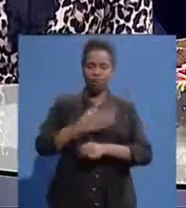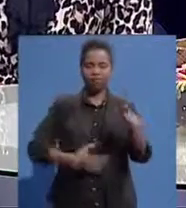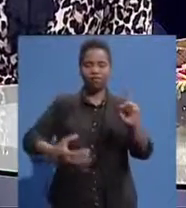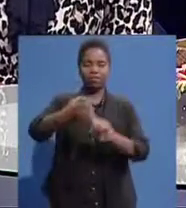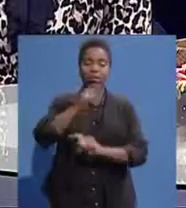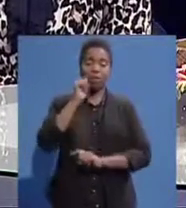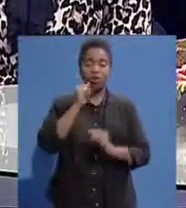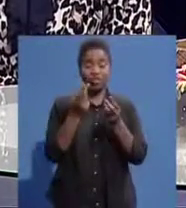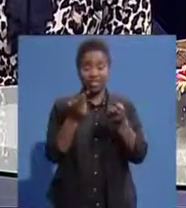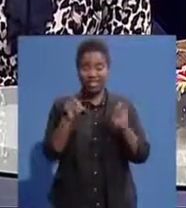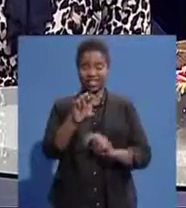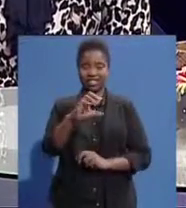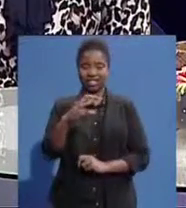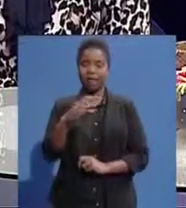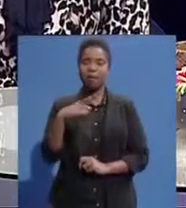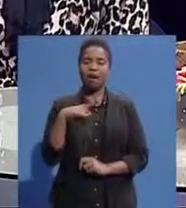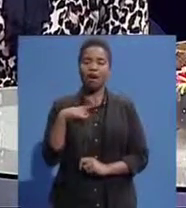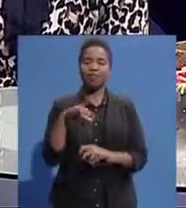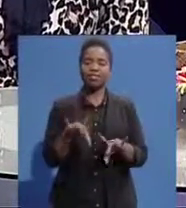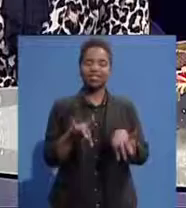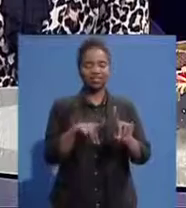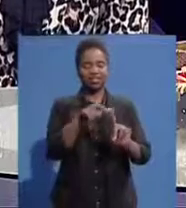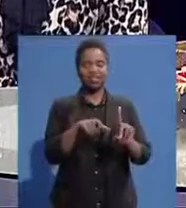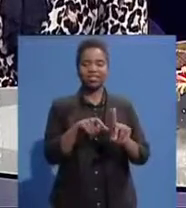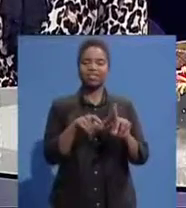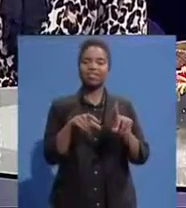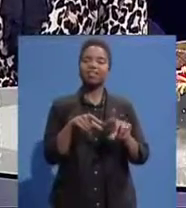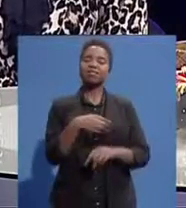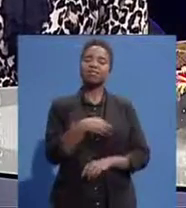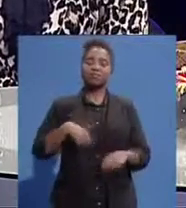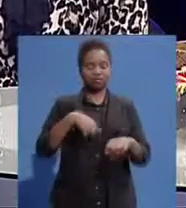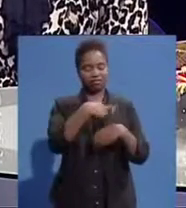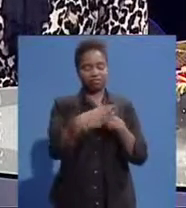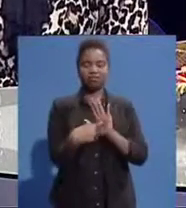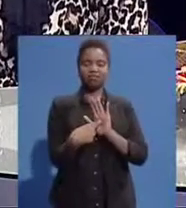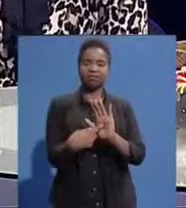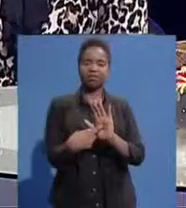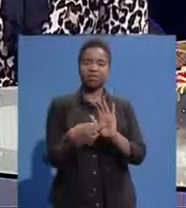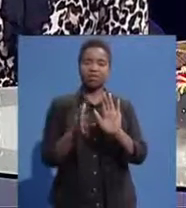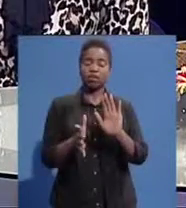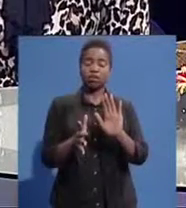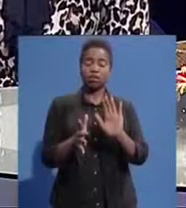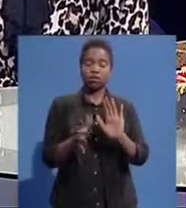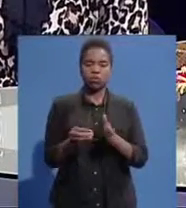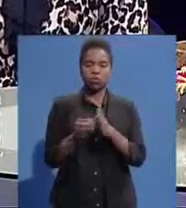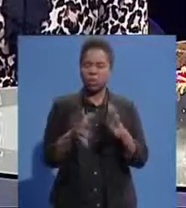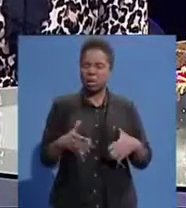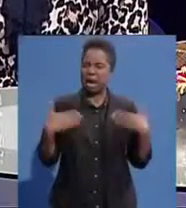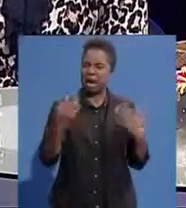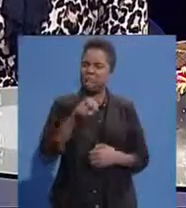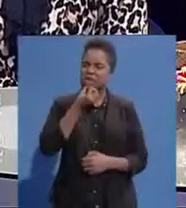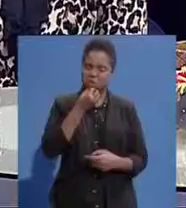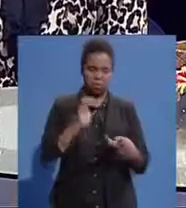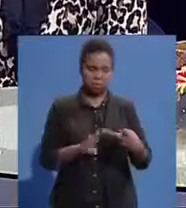Hare, Mandela was elected to the Student Representative Council. For some time, students had been dissatisfied with the food and lack of